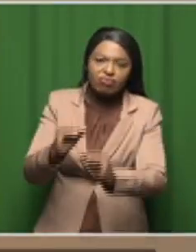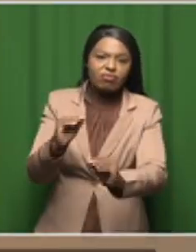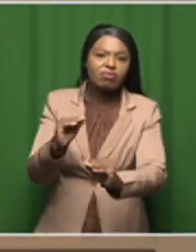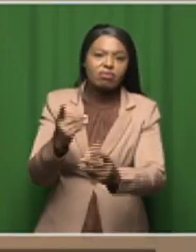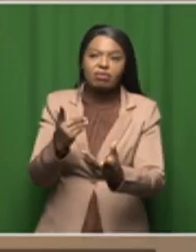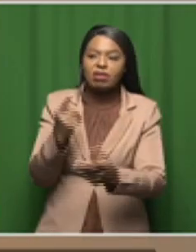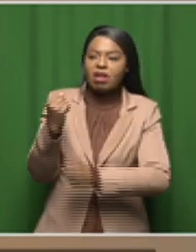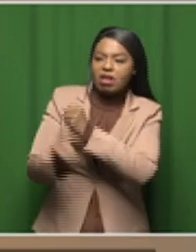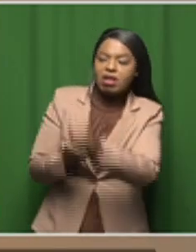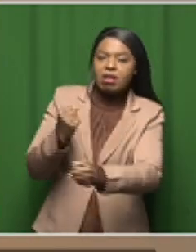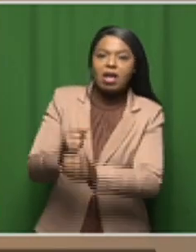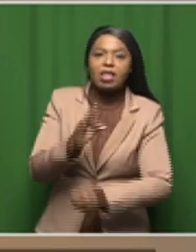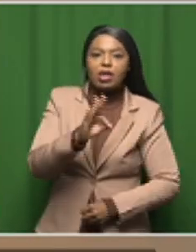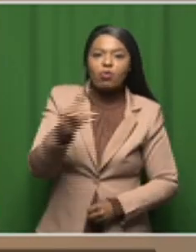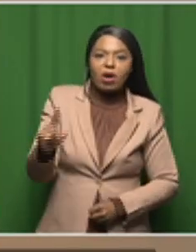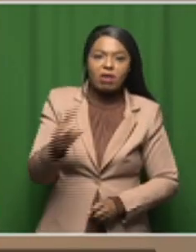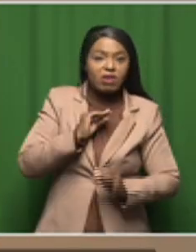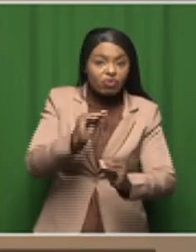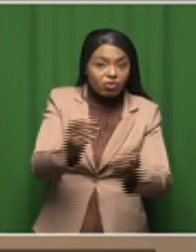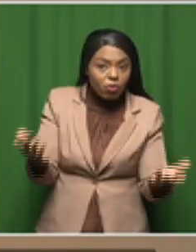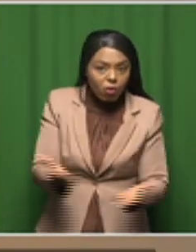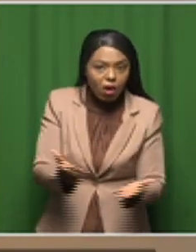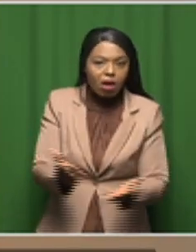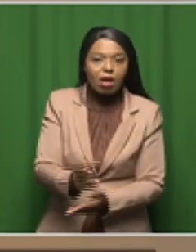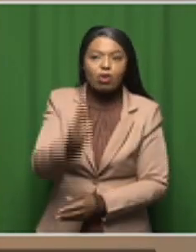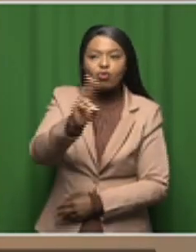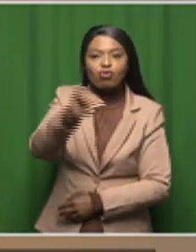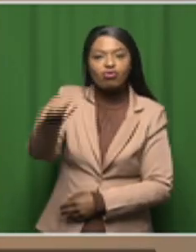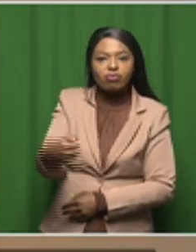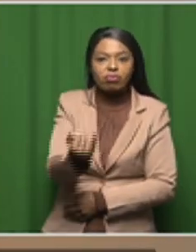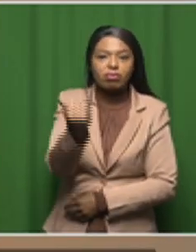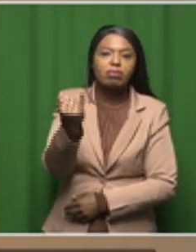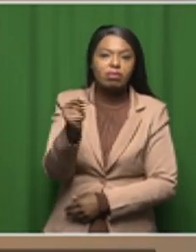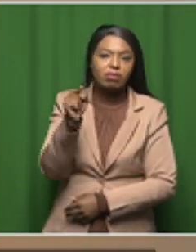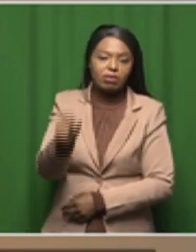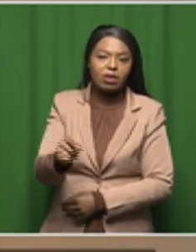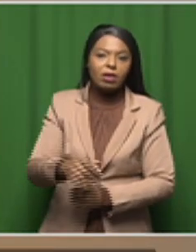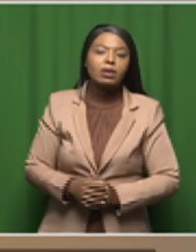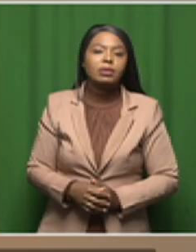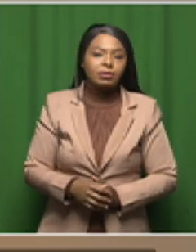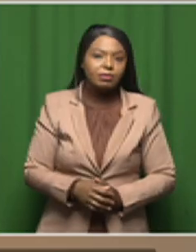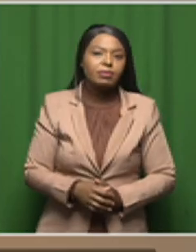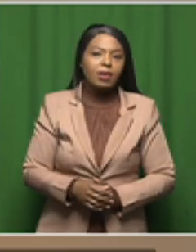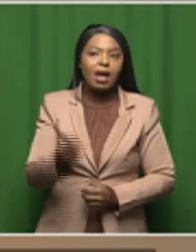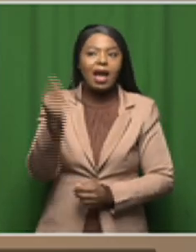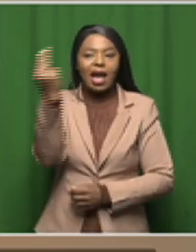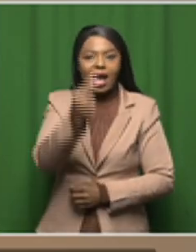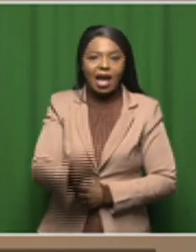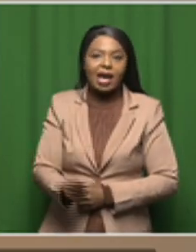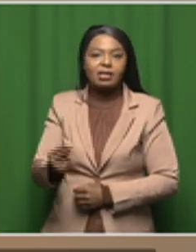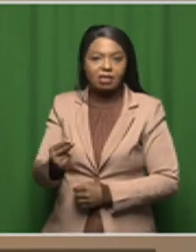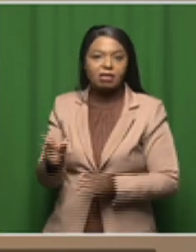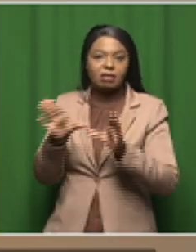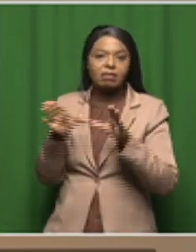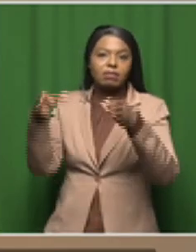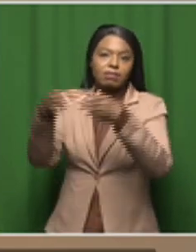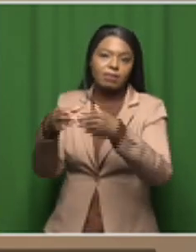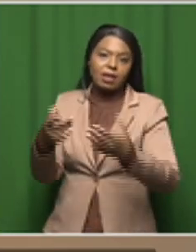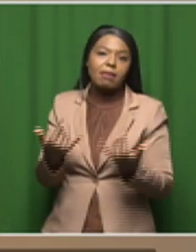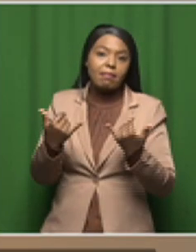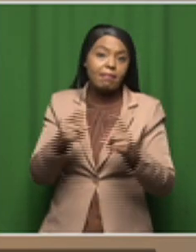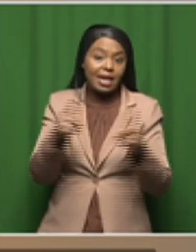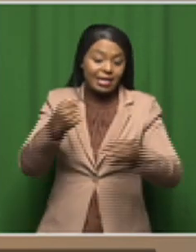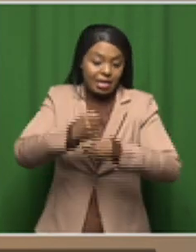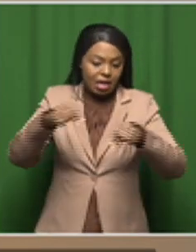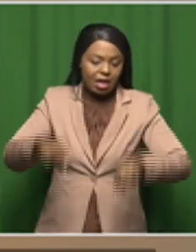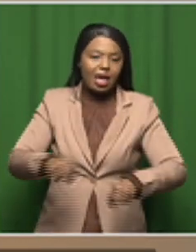at the University of Johannesburg in the Visual Arts Department. So this is actually my last year of my retirement year